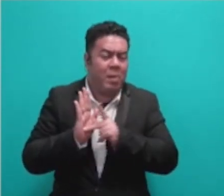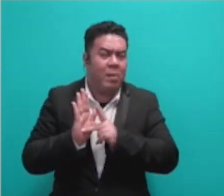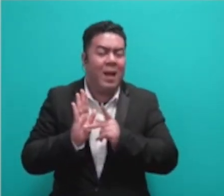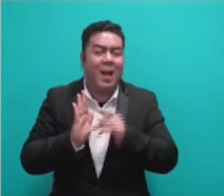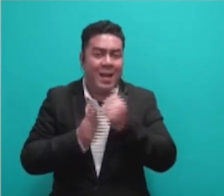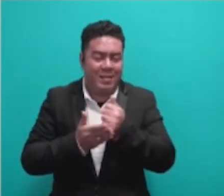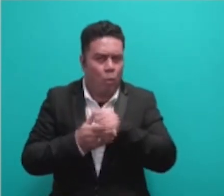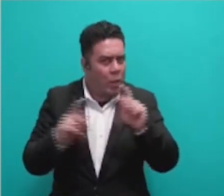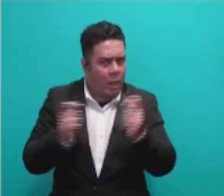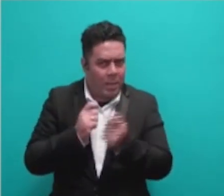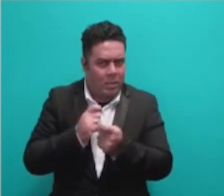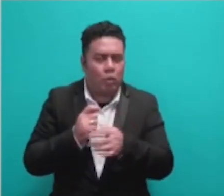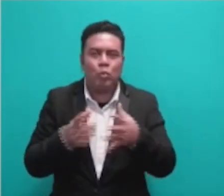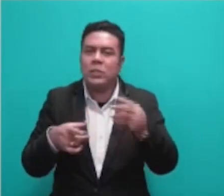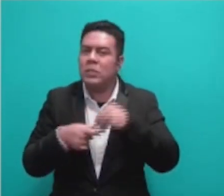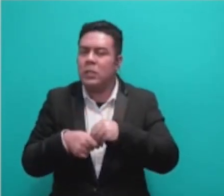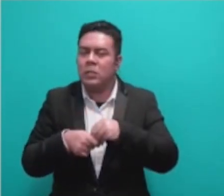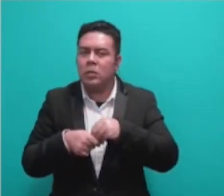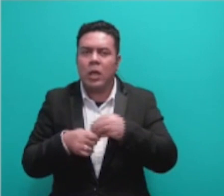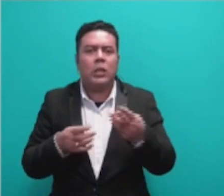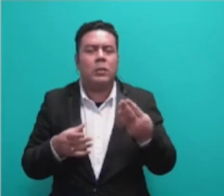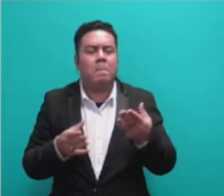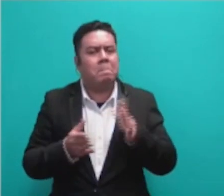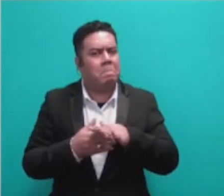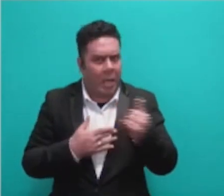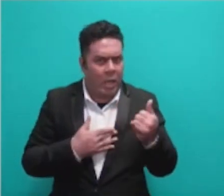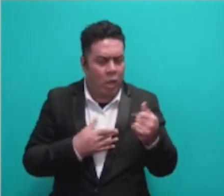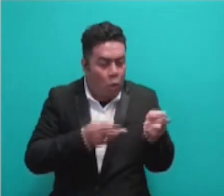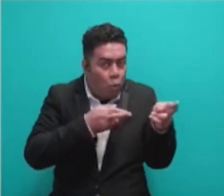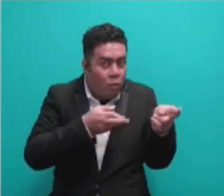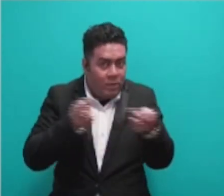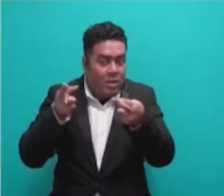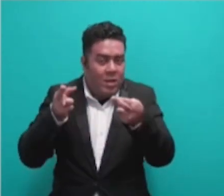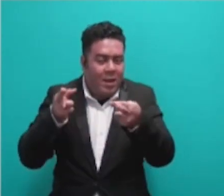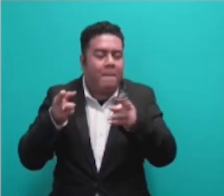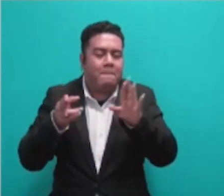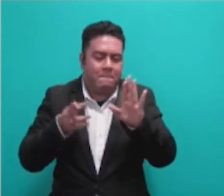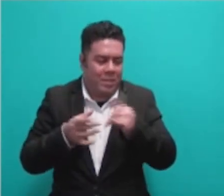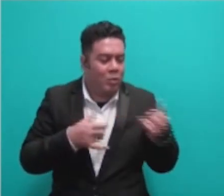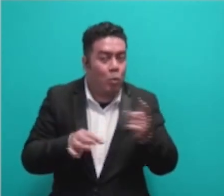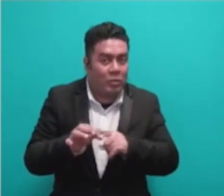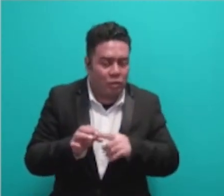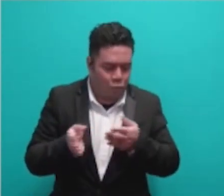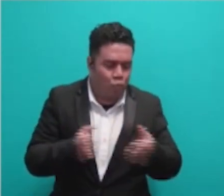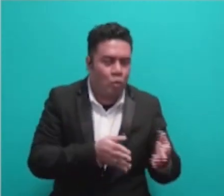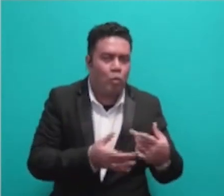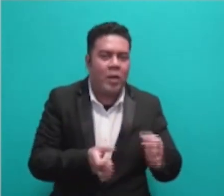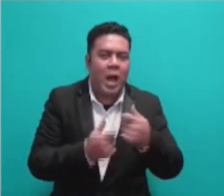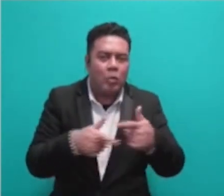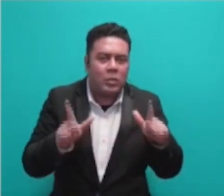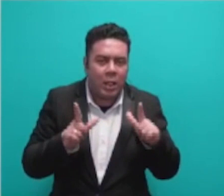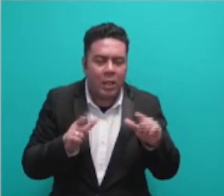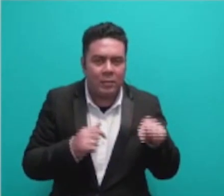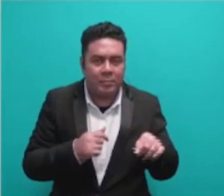be amended to insert, it may refer such questions to the Council. So that has